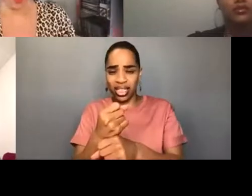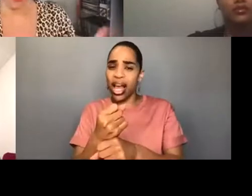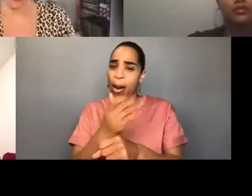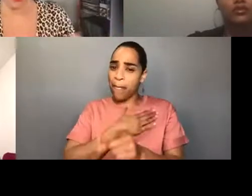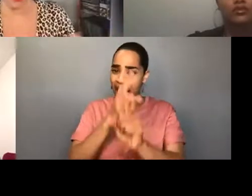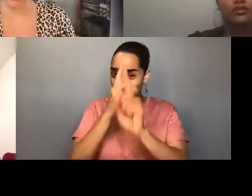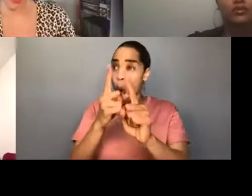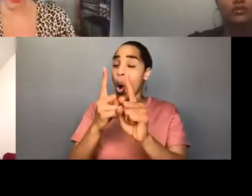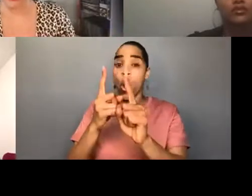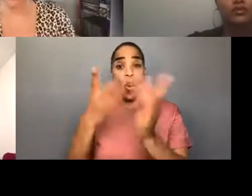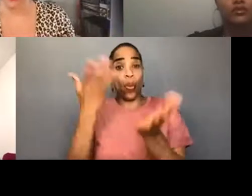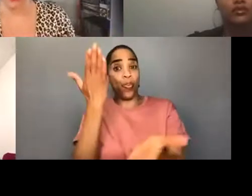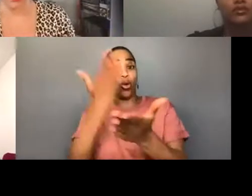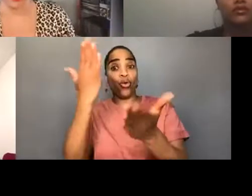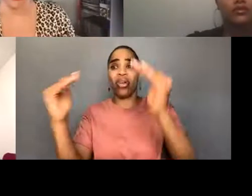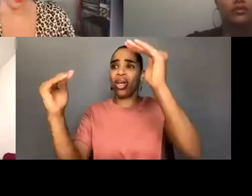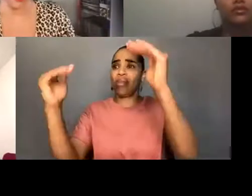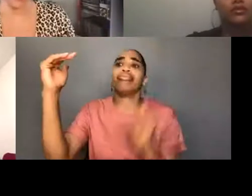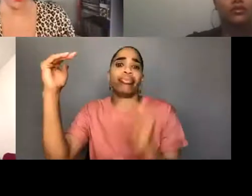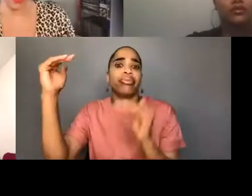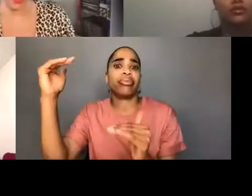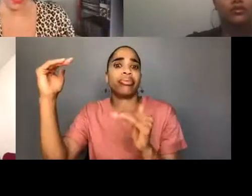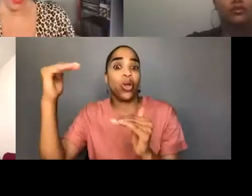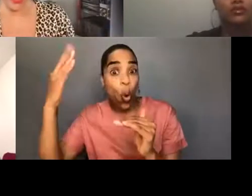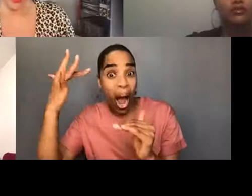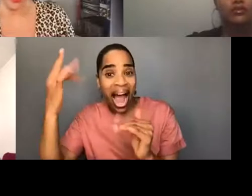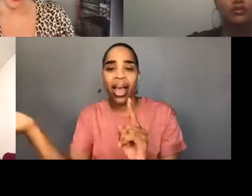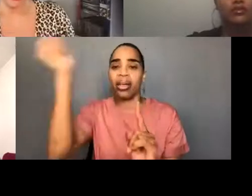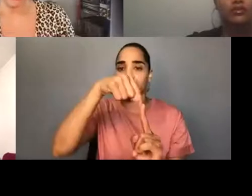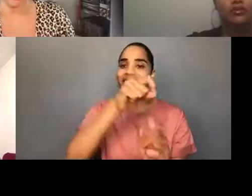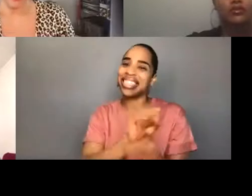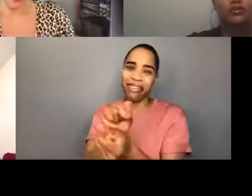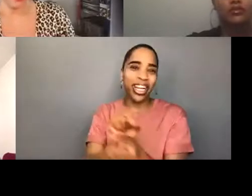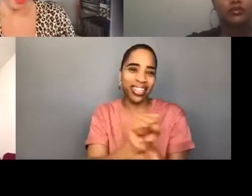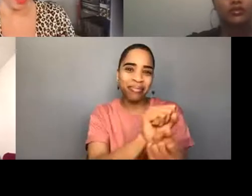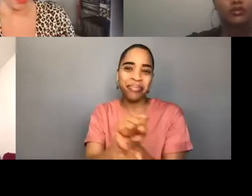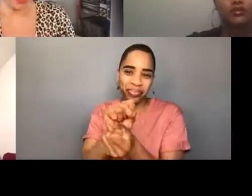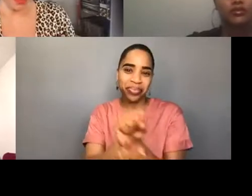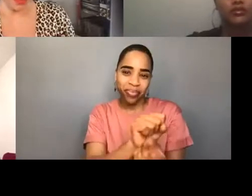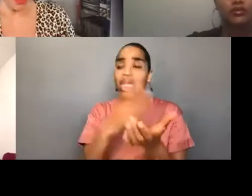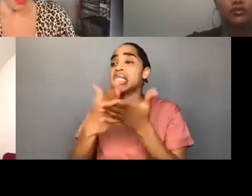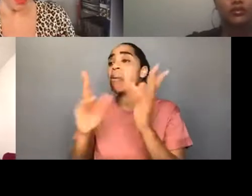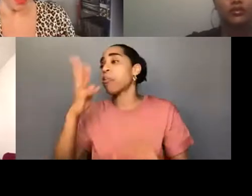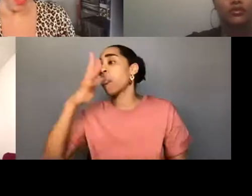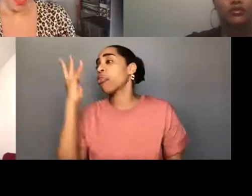racial inequality exists behind so much of our society, even if we ignore it, and that